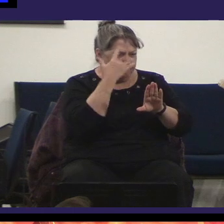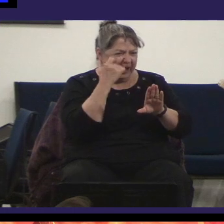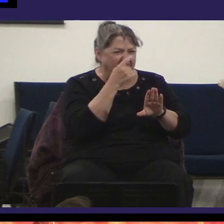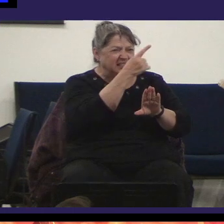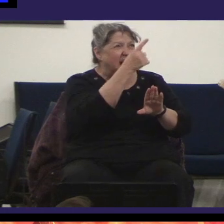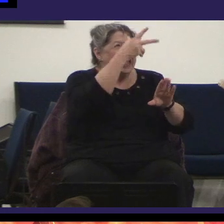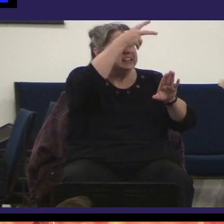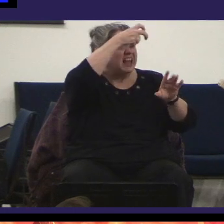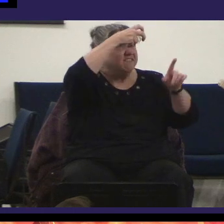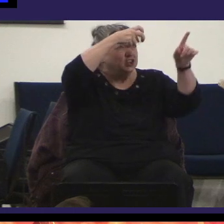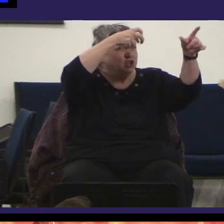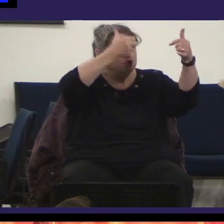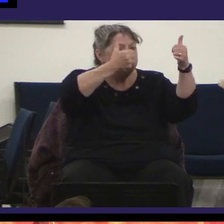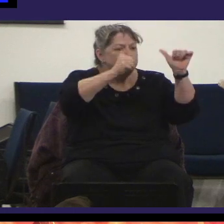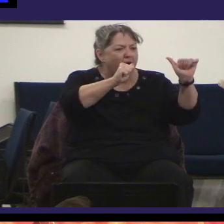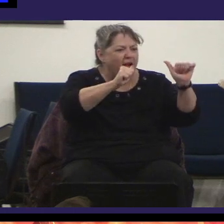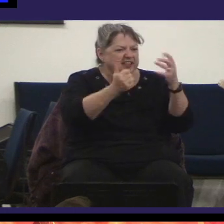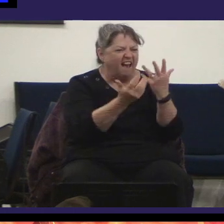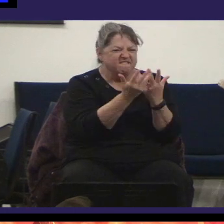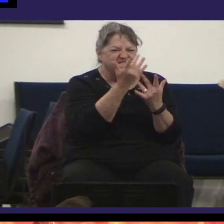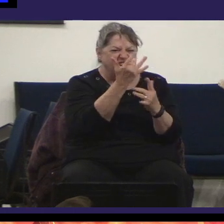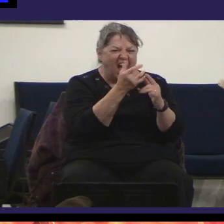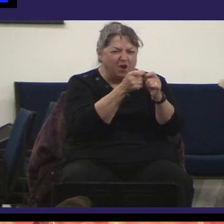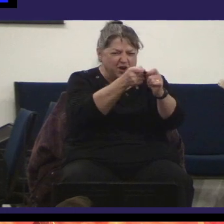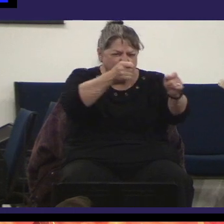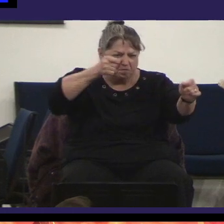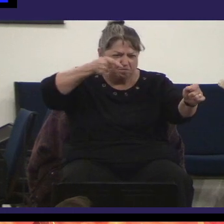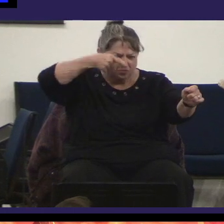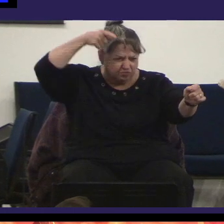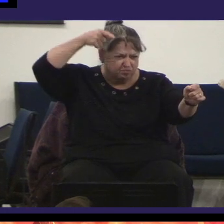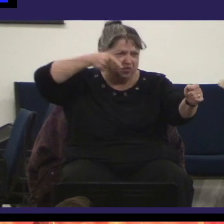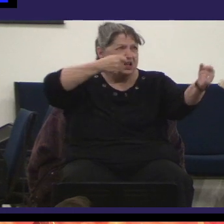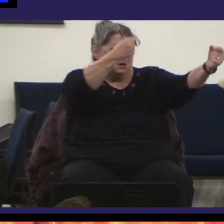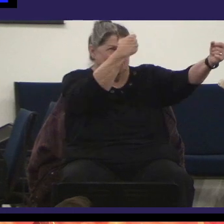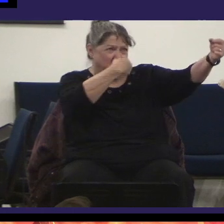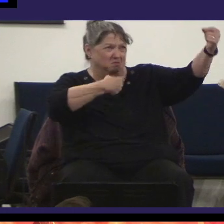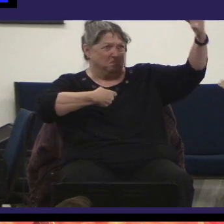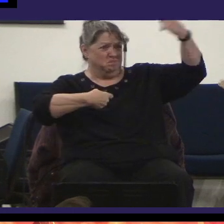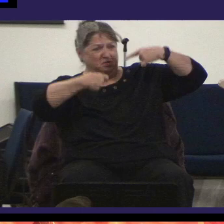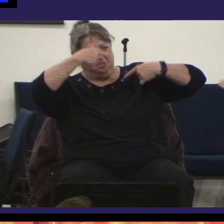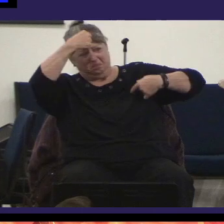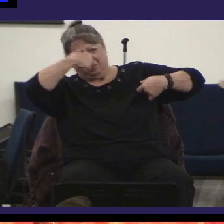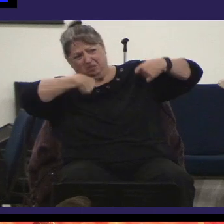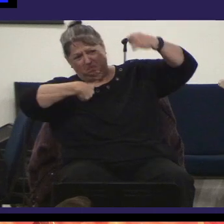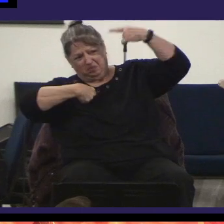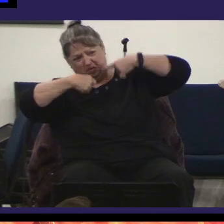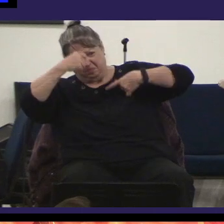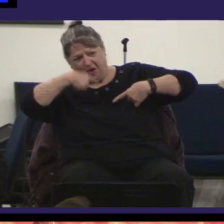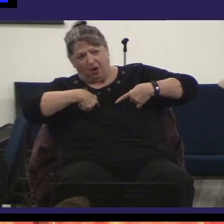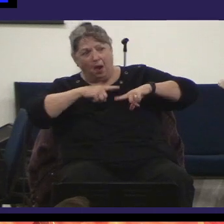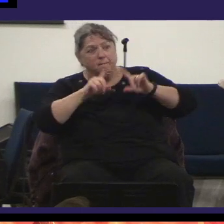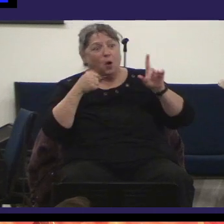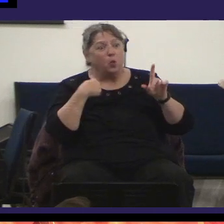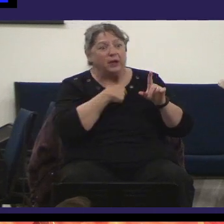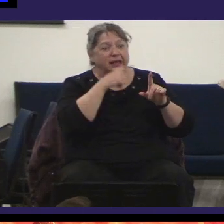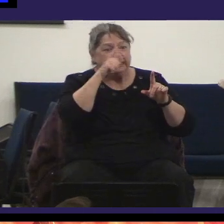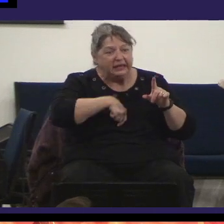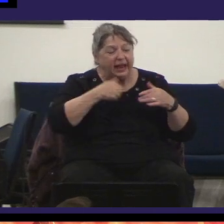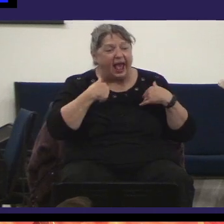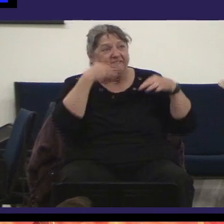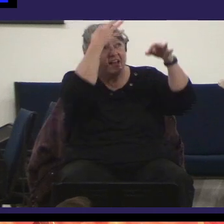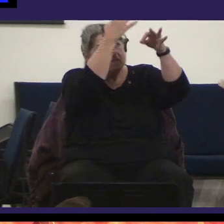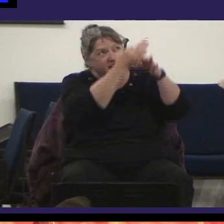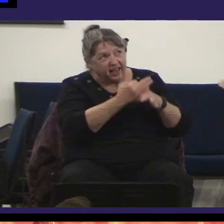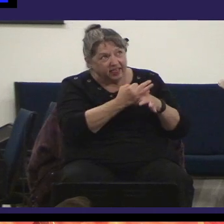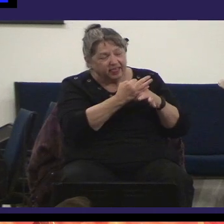from the devil. Put on the helmet of salvation. Keep your mind, You know, we have faith, the girdle of